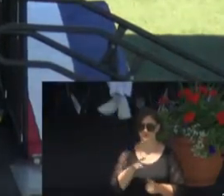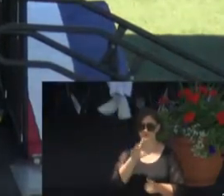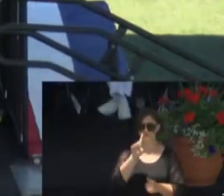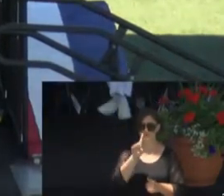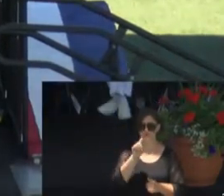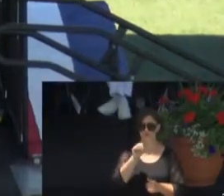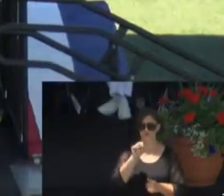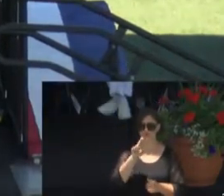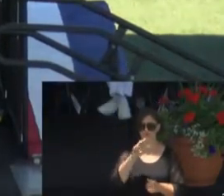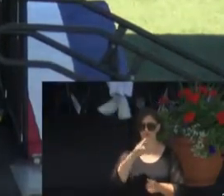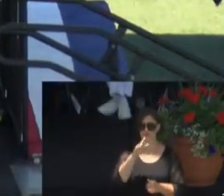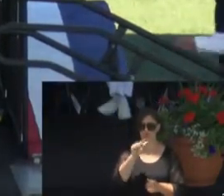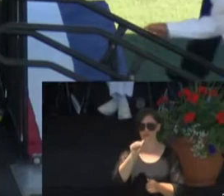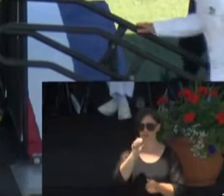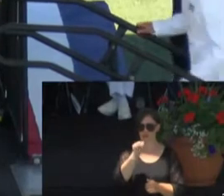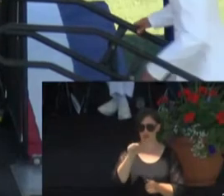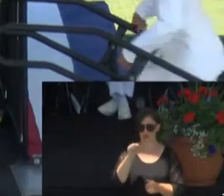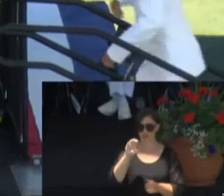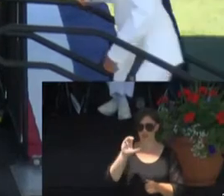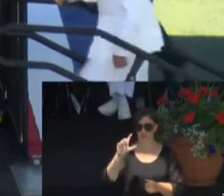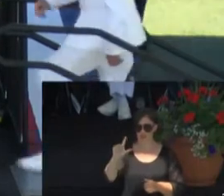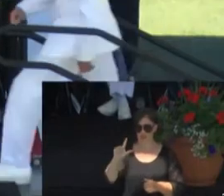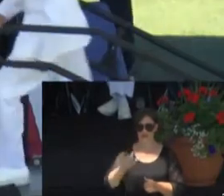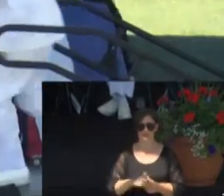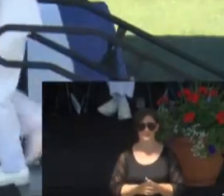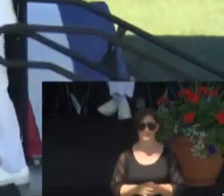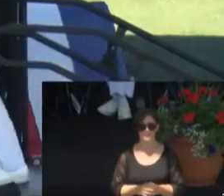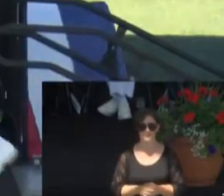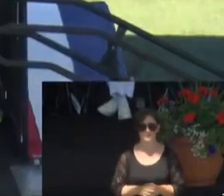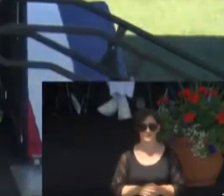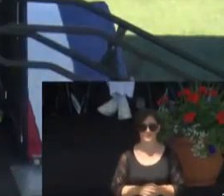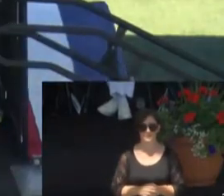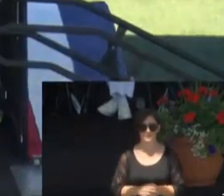Douglas Ian McDonald, cum laude.